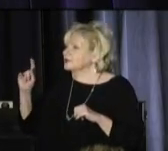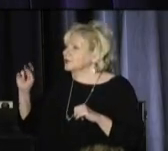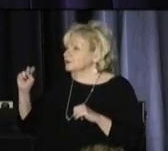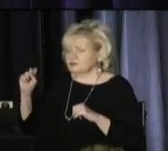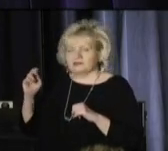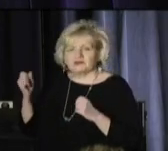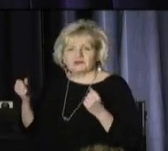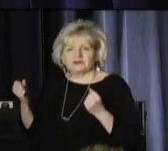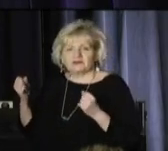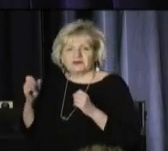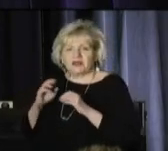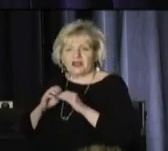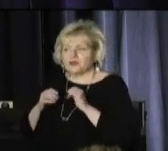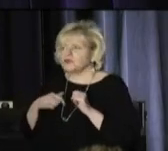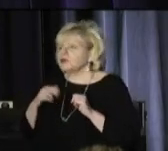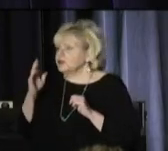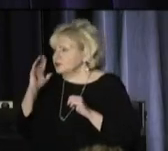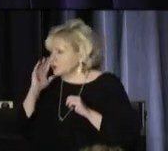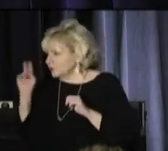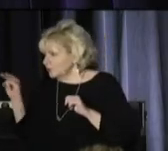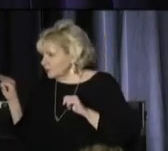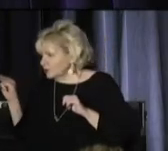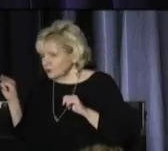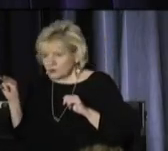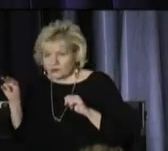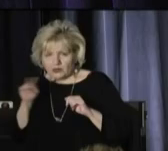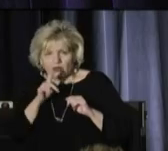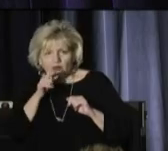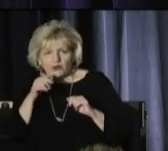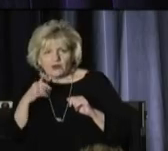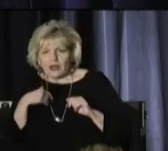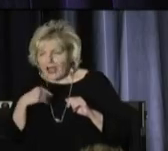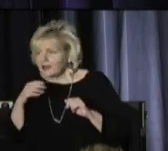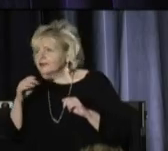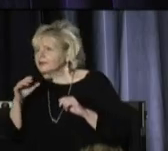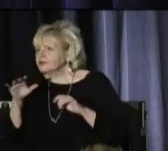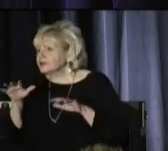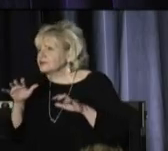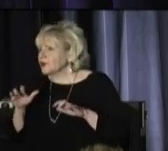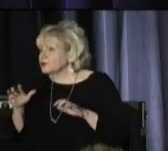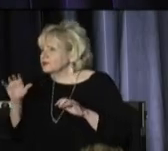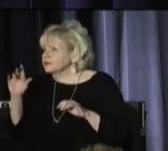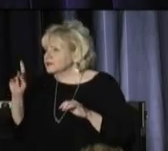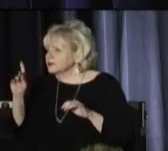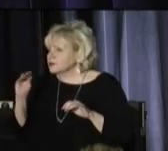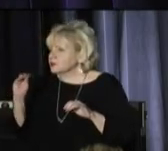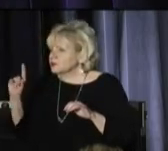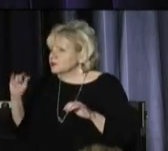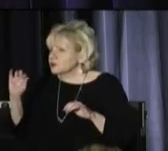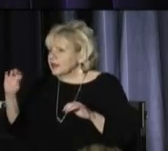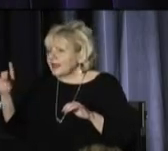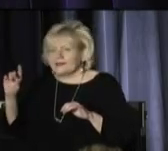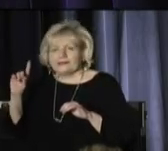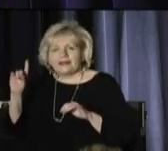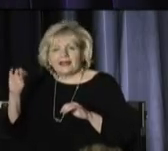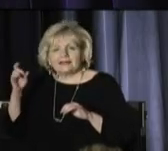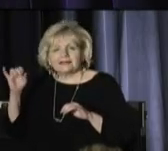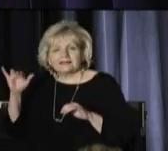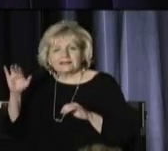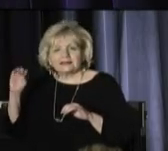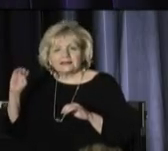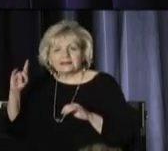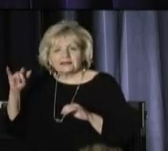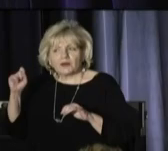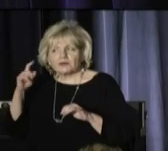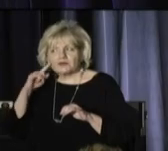kid, we know which houses sold homemade ices, basically frozen Kool-Aid and Dixie cups for a quarter. And later, when I